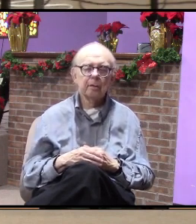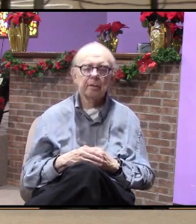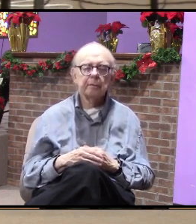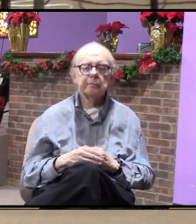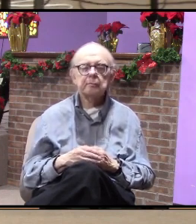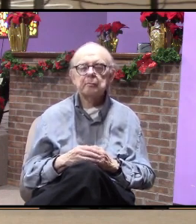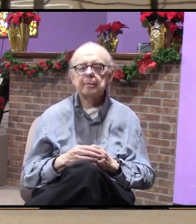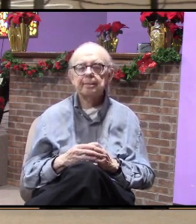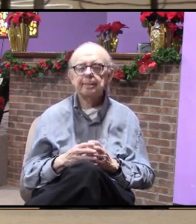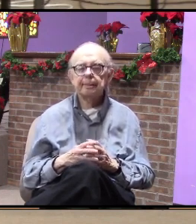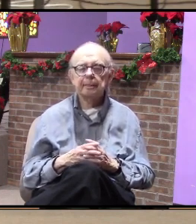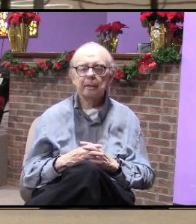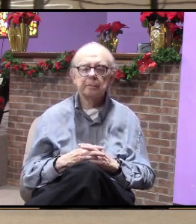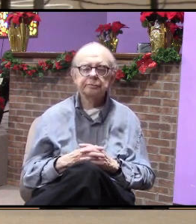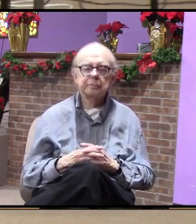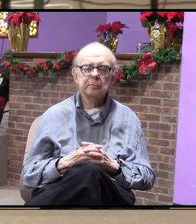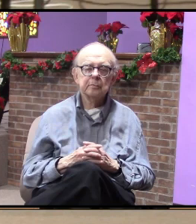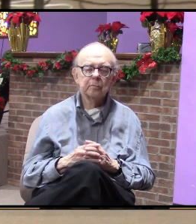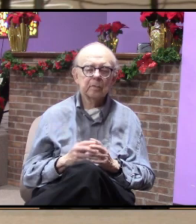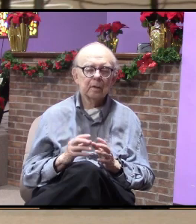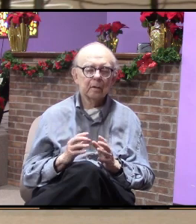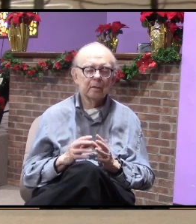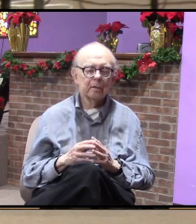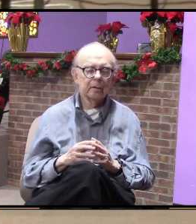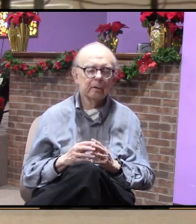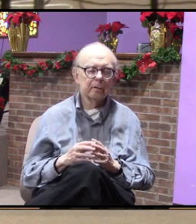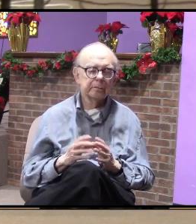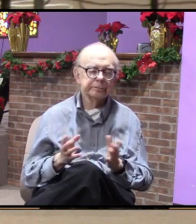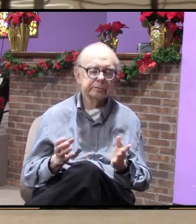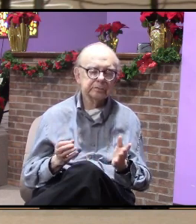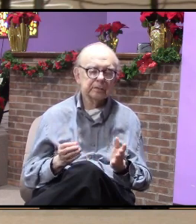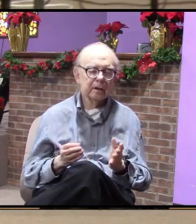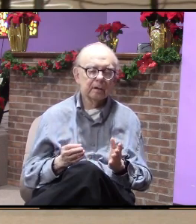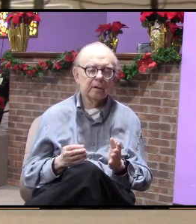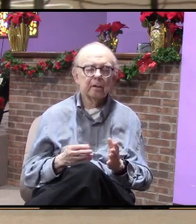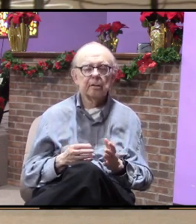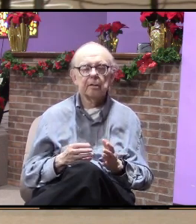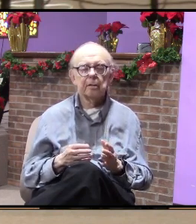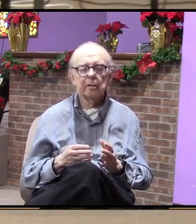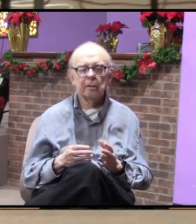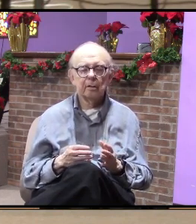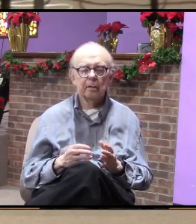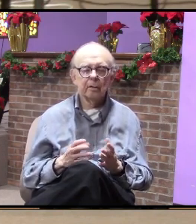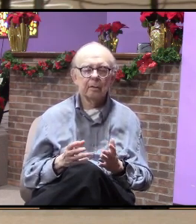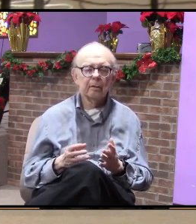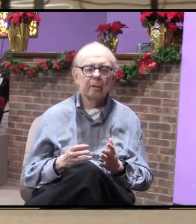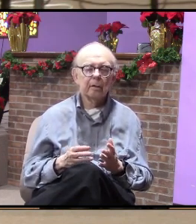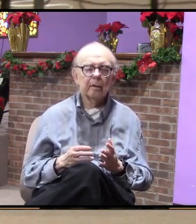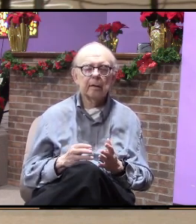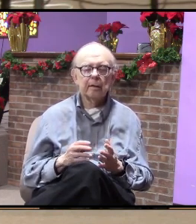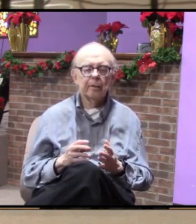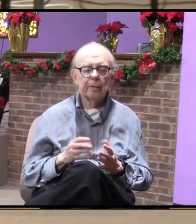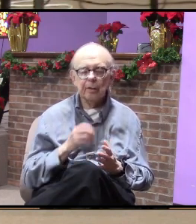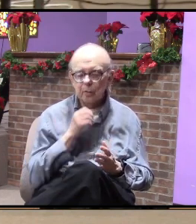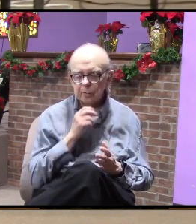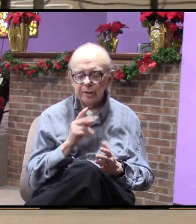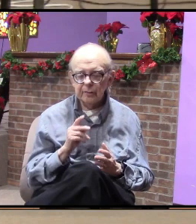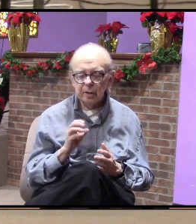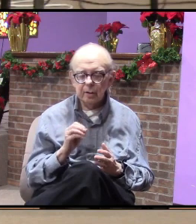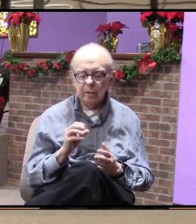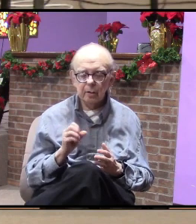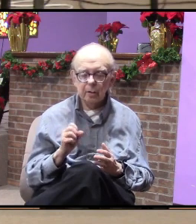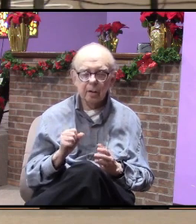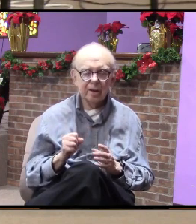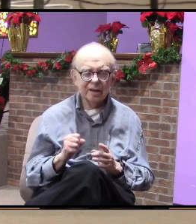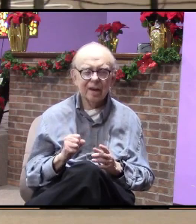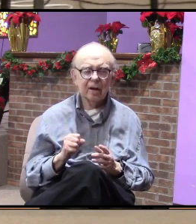that chaos. Their chaos was K-A-O-S. And this is C-H-A-O-S. Okay? So what do